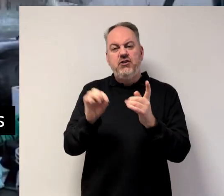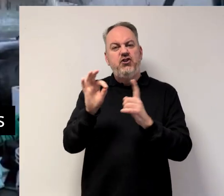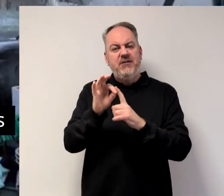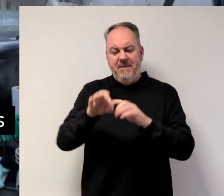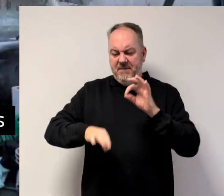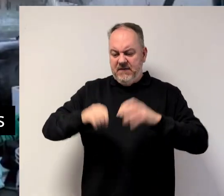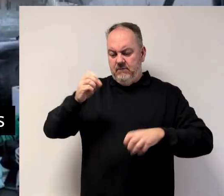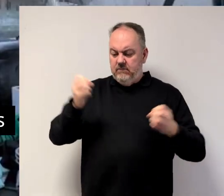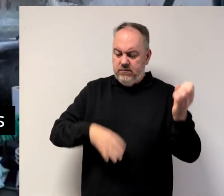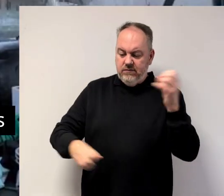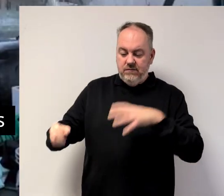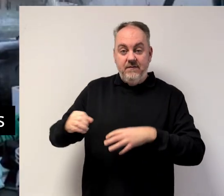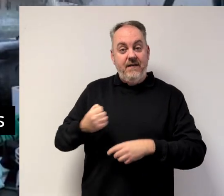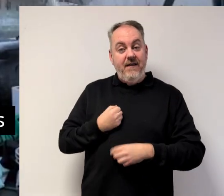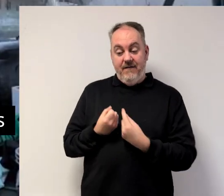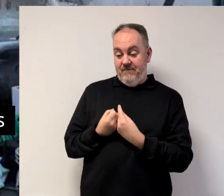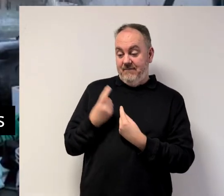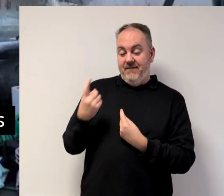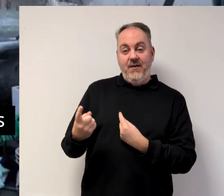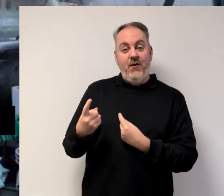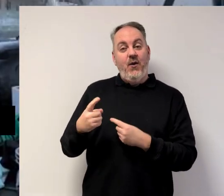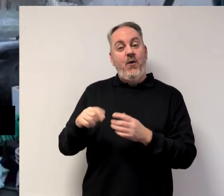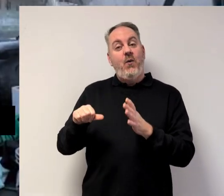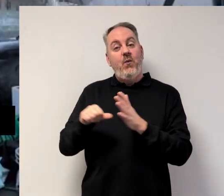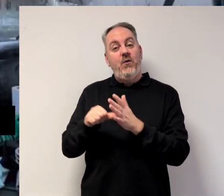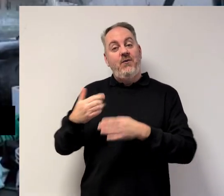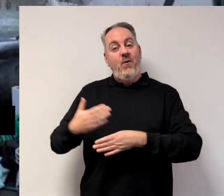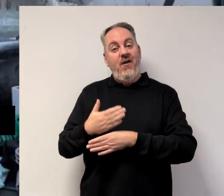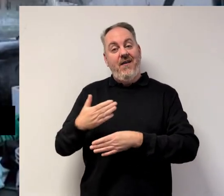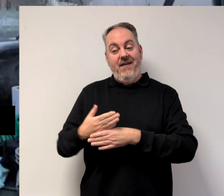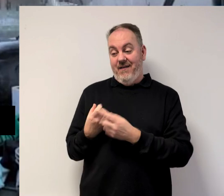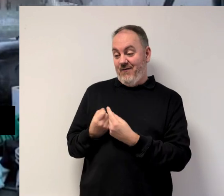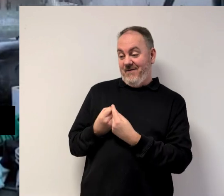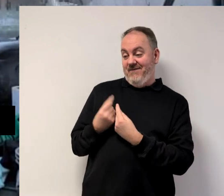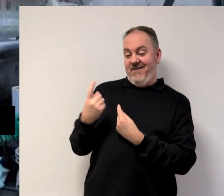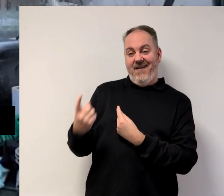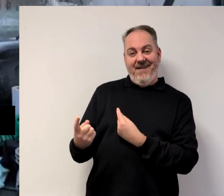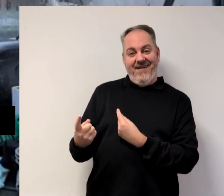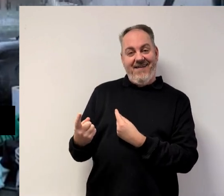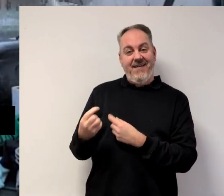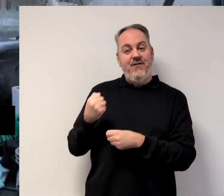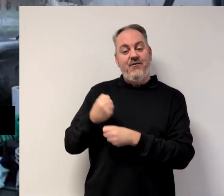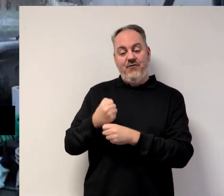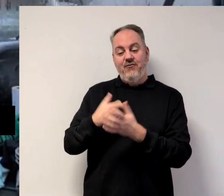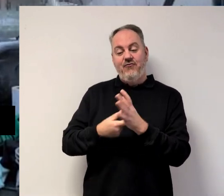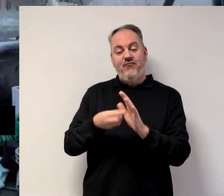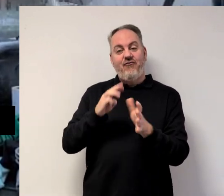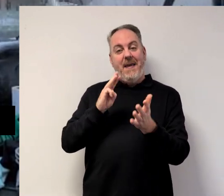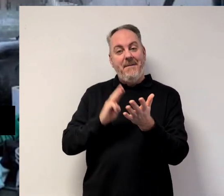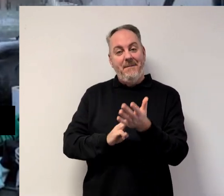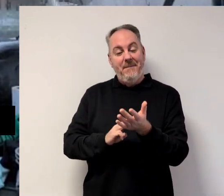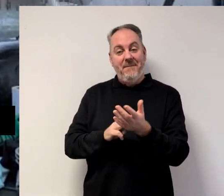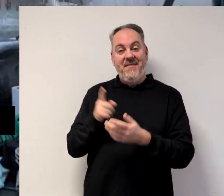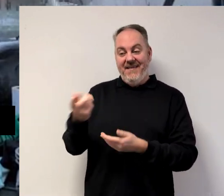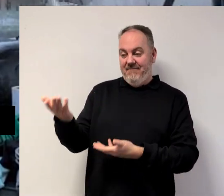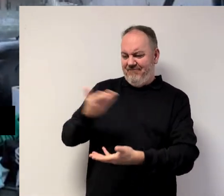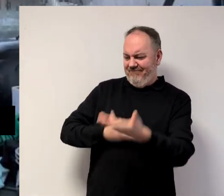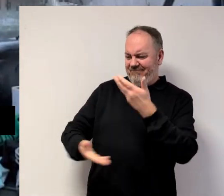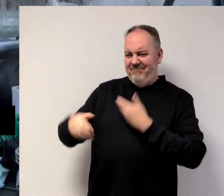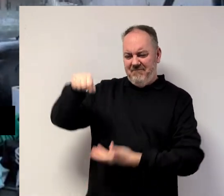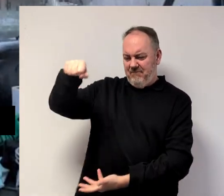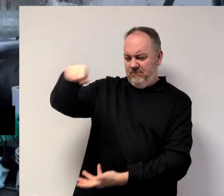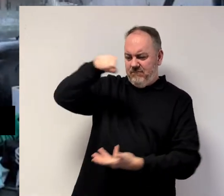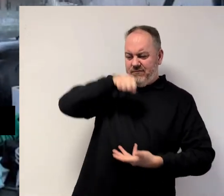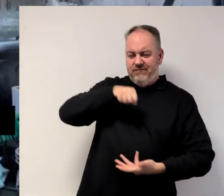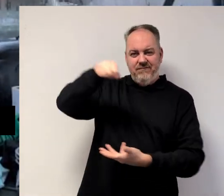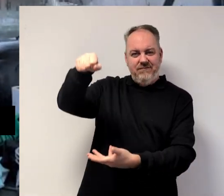wood turners, Graham Gow, who gives us all these wood shavings. There's no varnishes